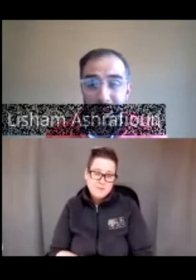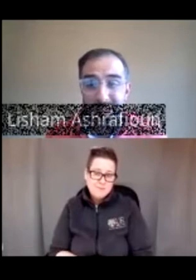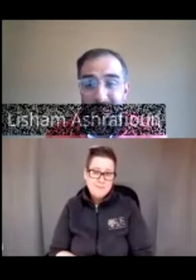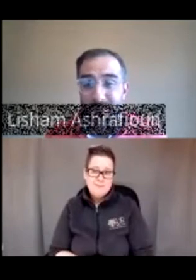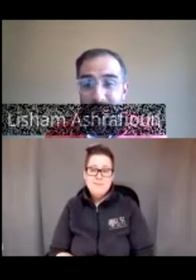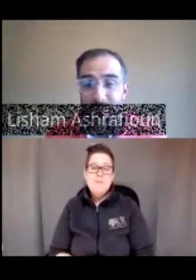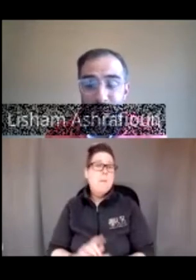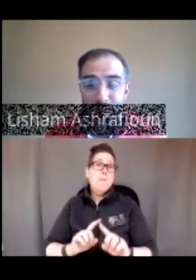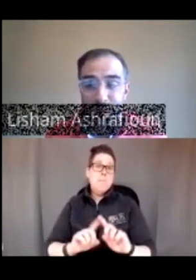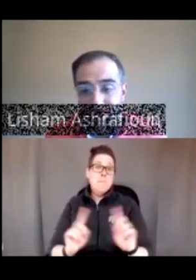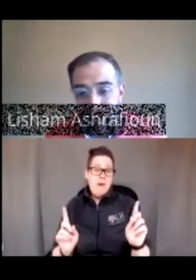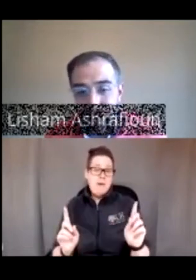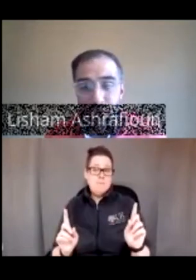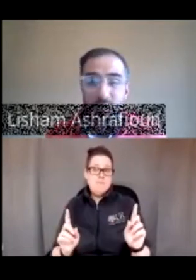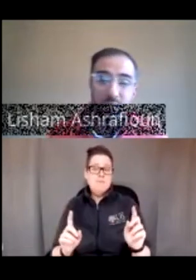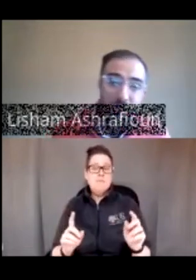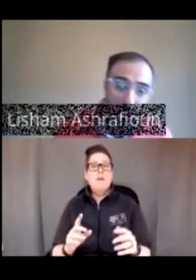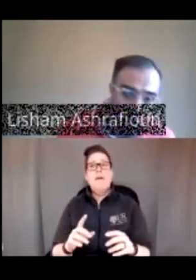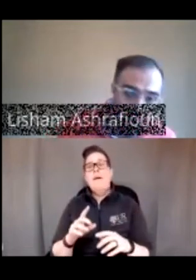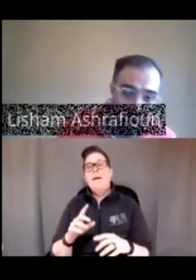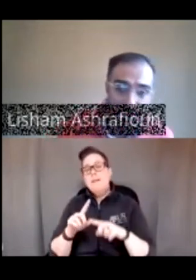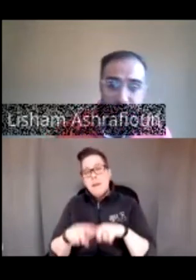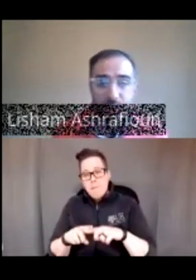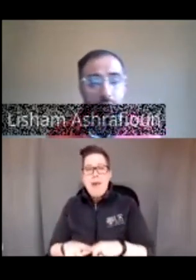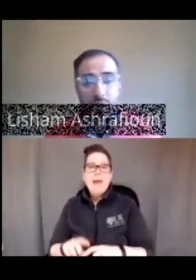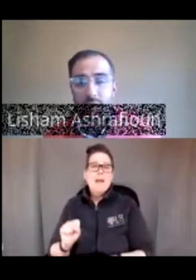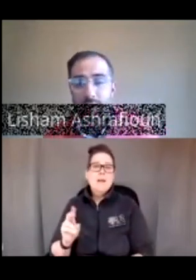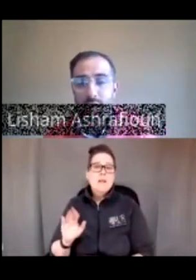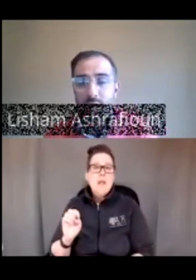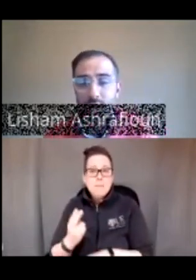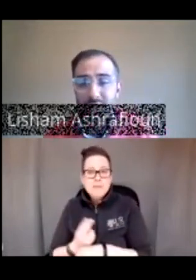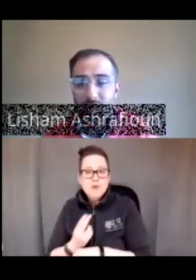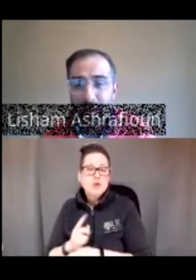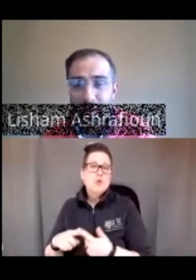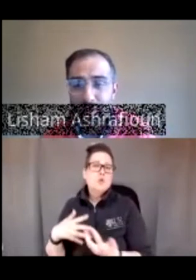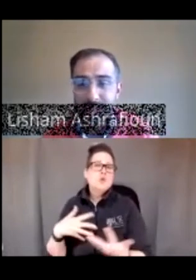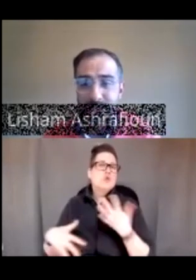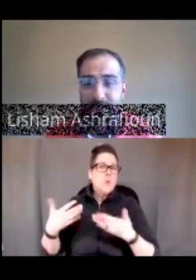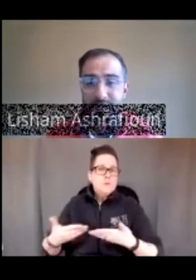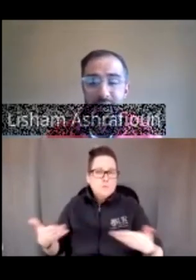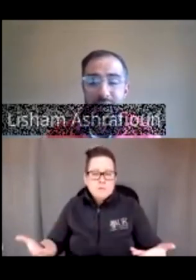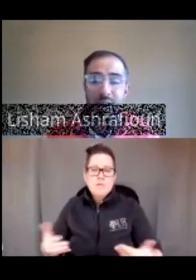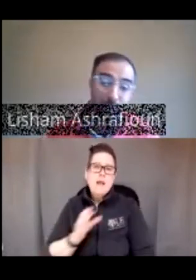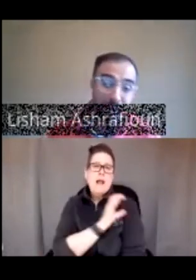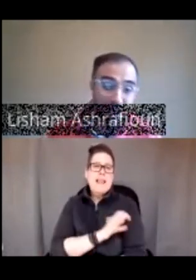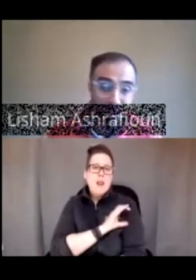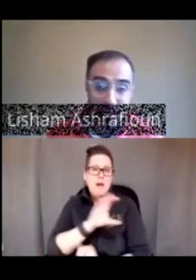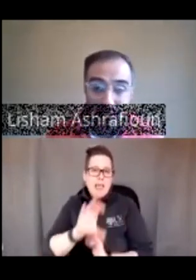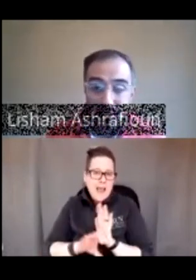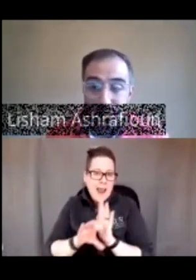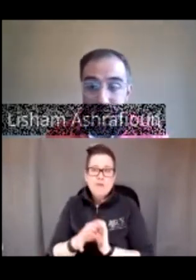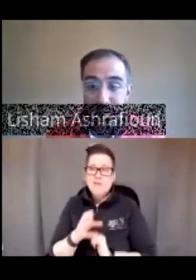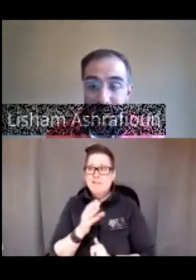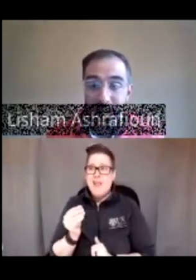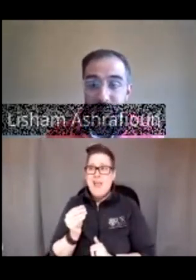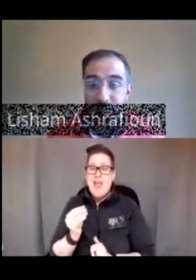Ultimately, though, based on their substance use and the social factors and other clinical characteristics, and frankly, the